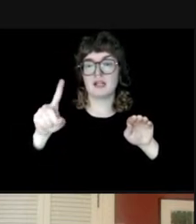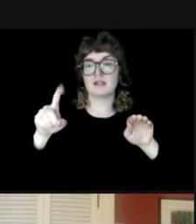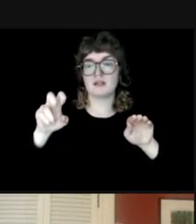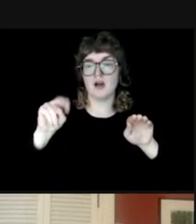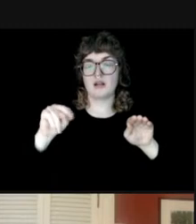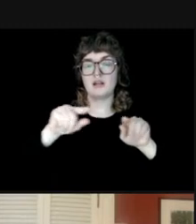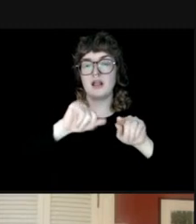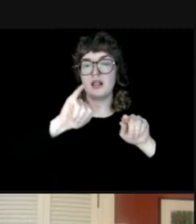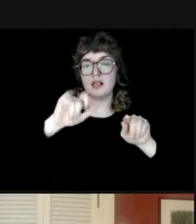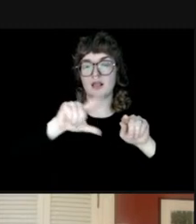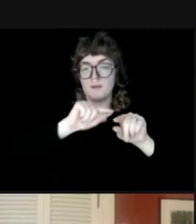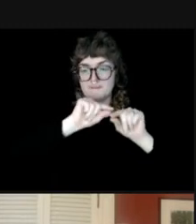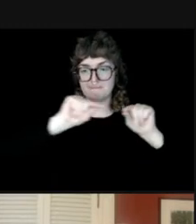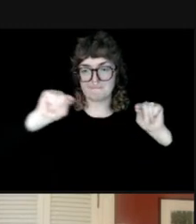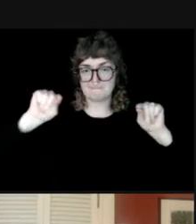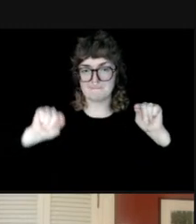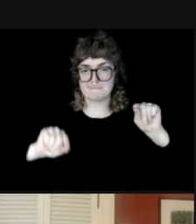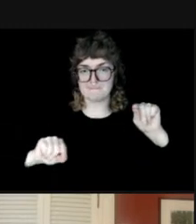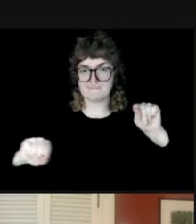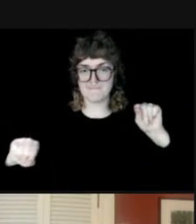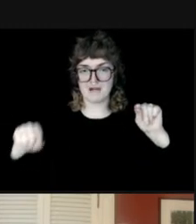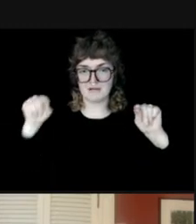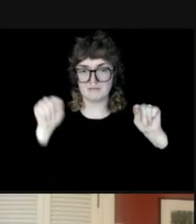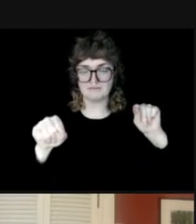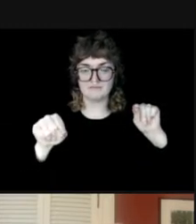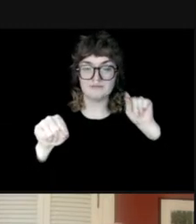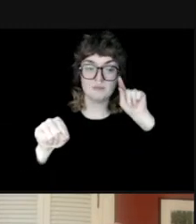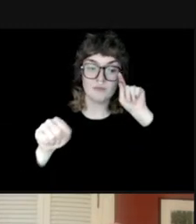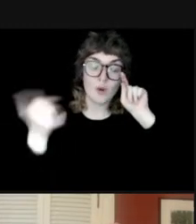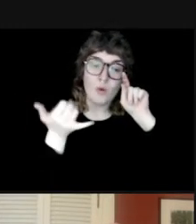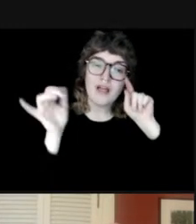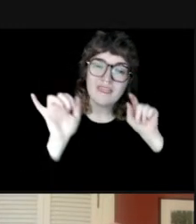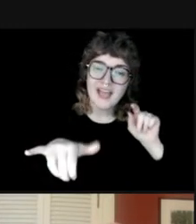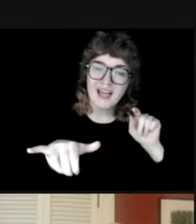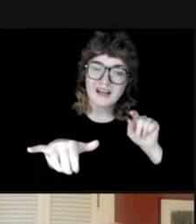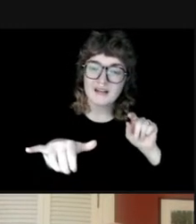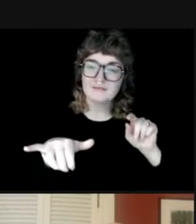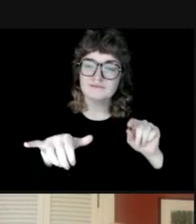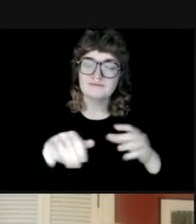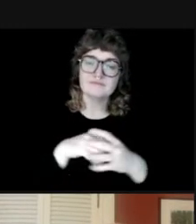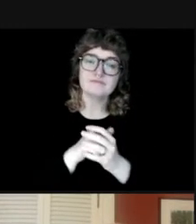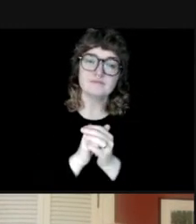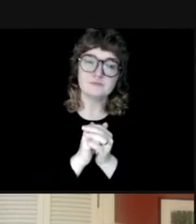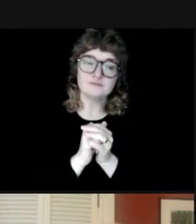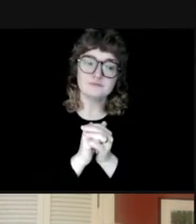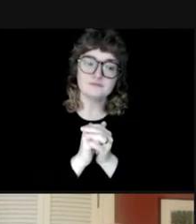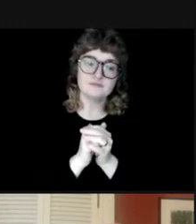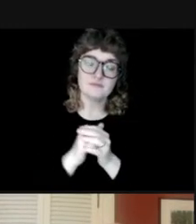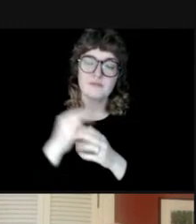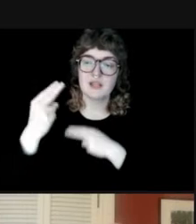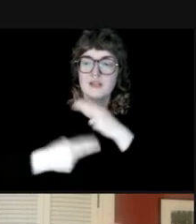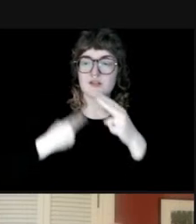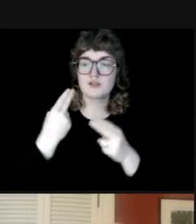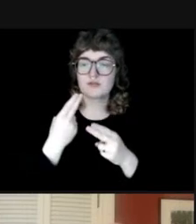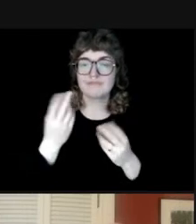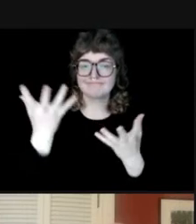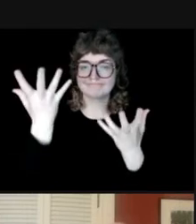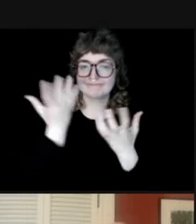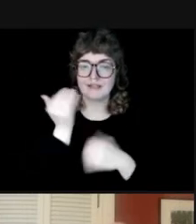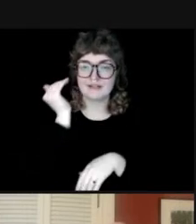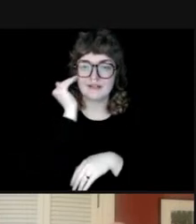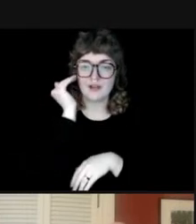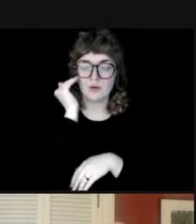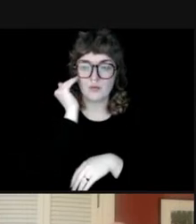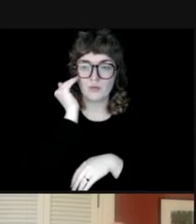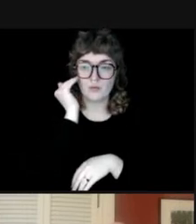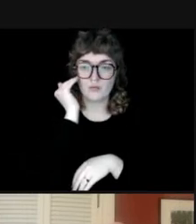17th century English royal politics, tells us that next, tiny Maryland wedged its way into a